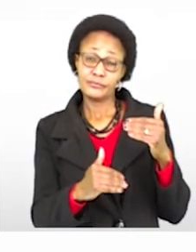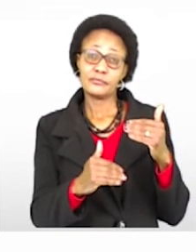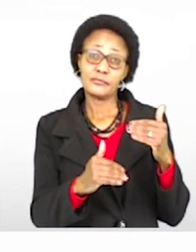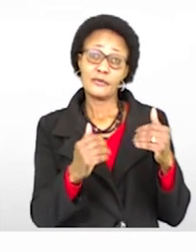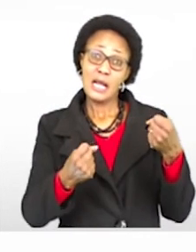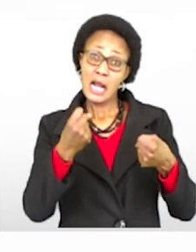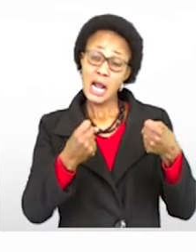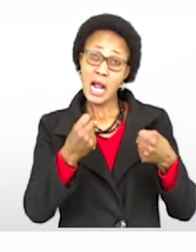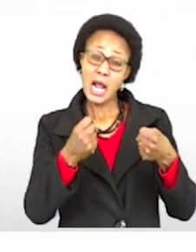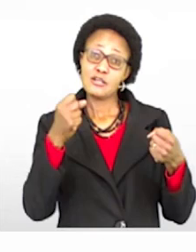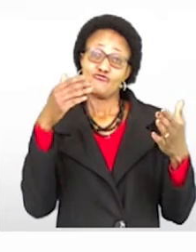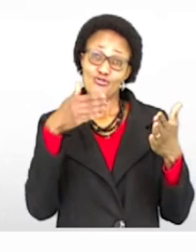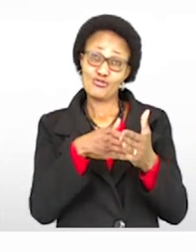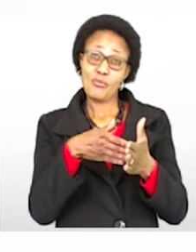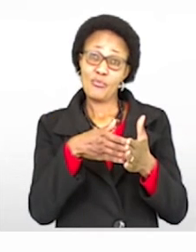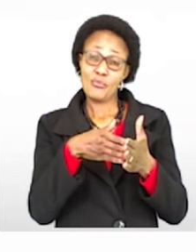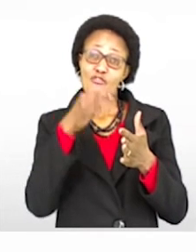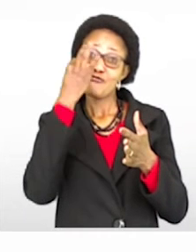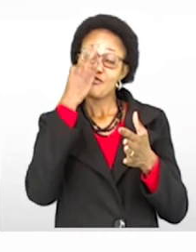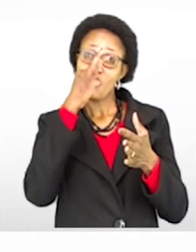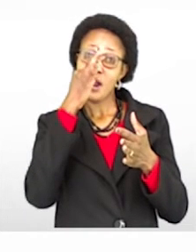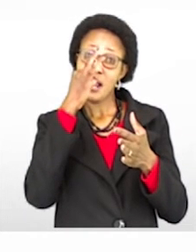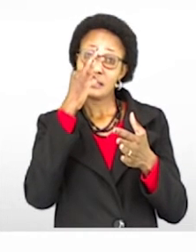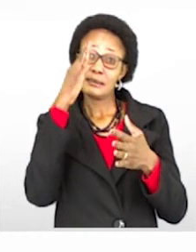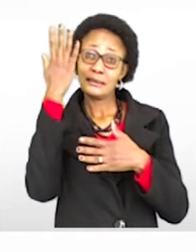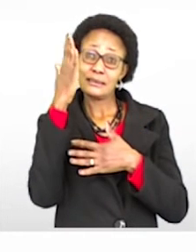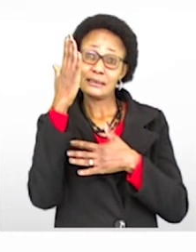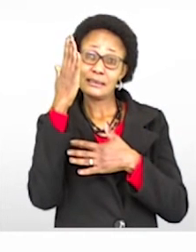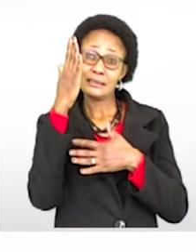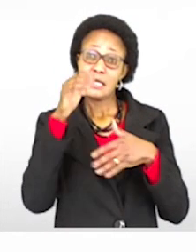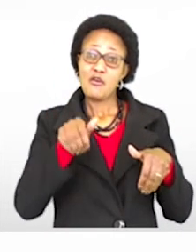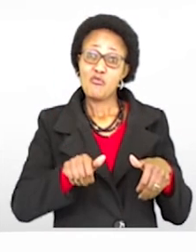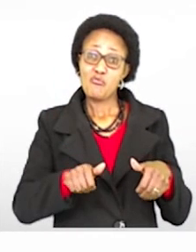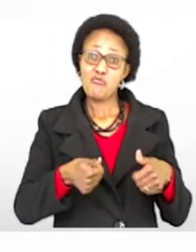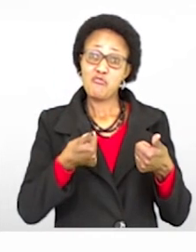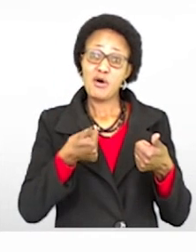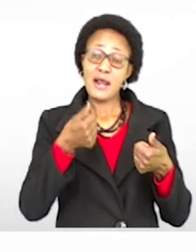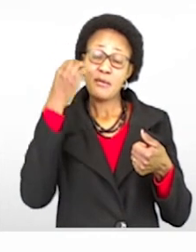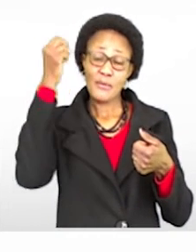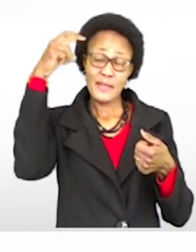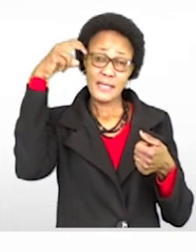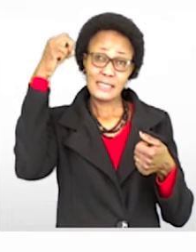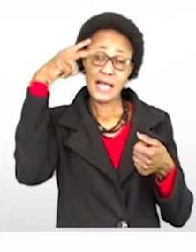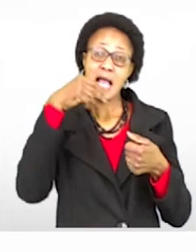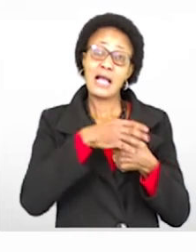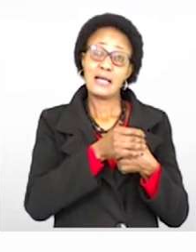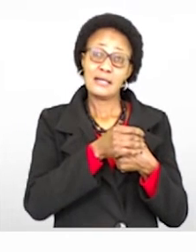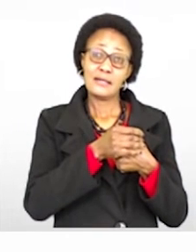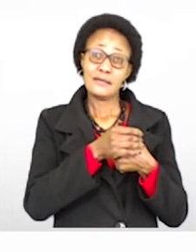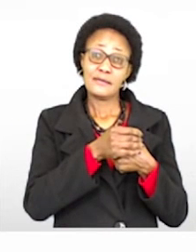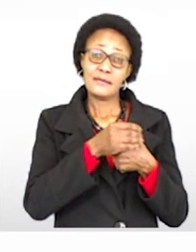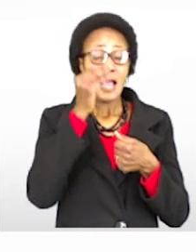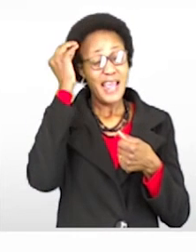car, stop, flower, tree, boy with a star. I know that you